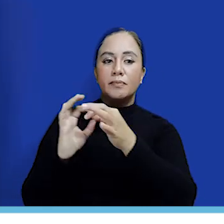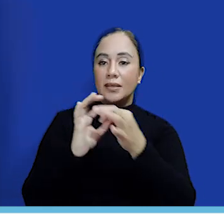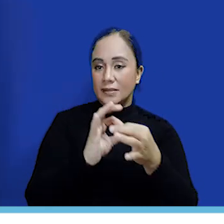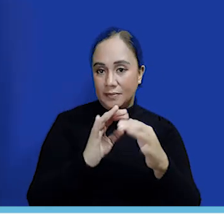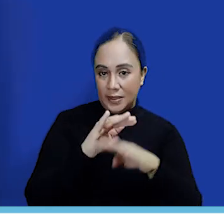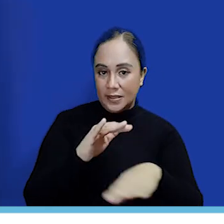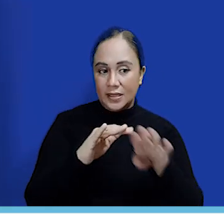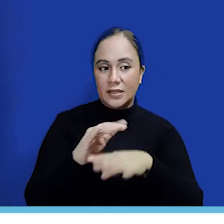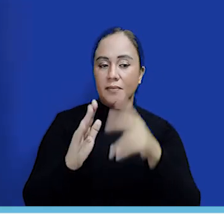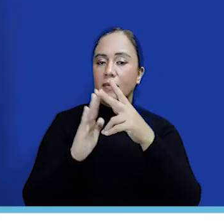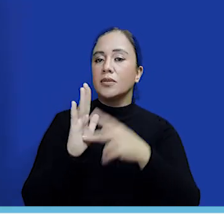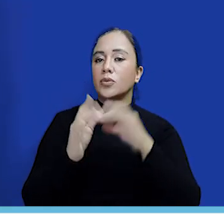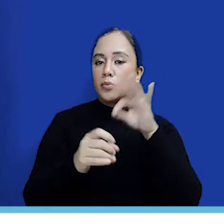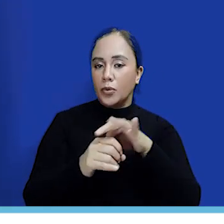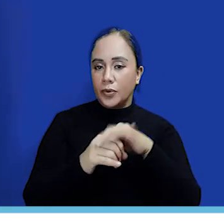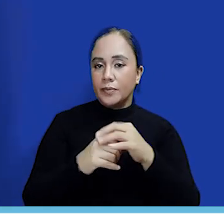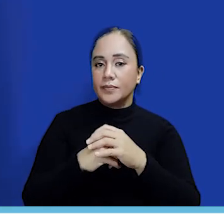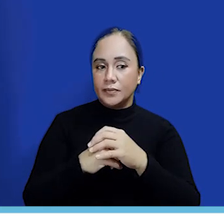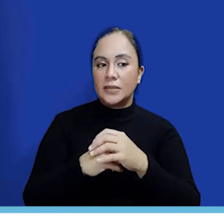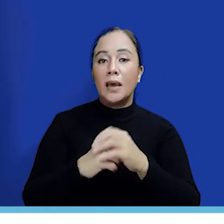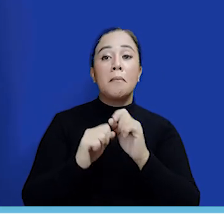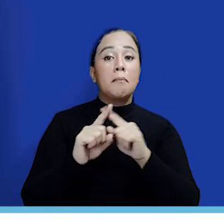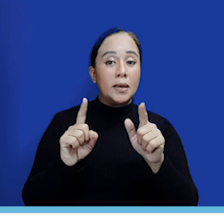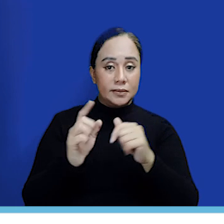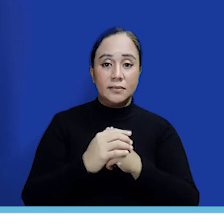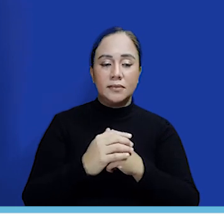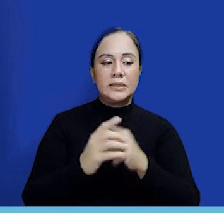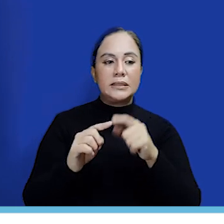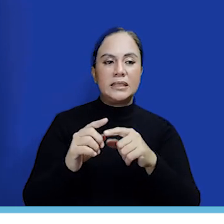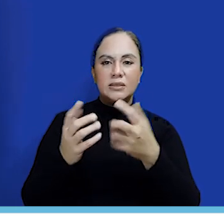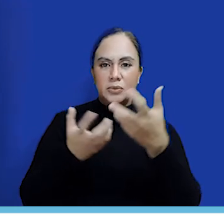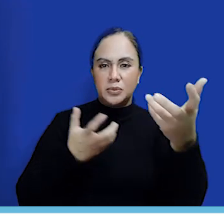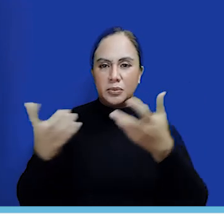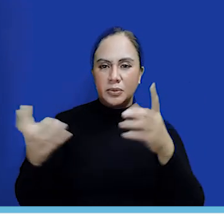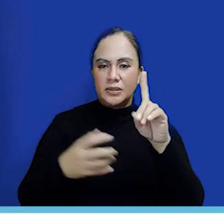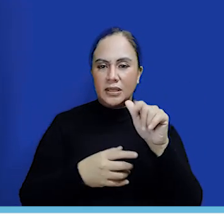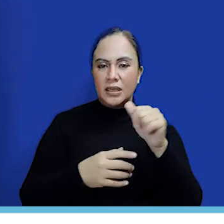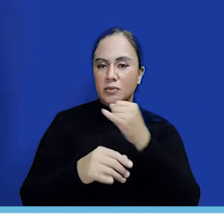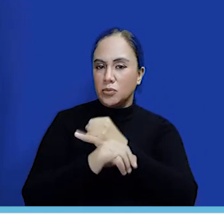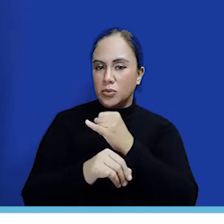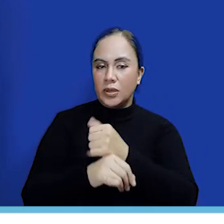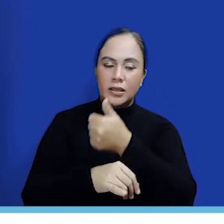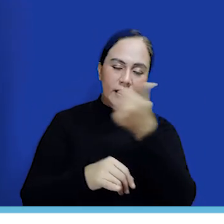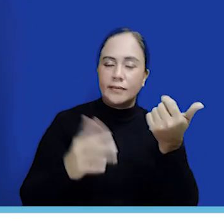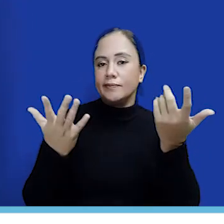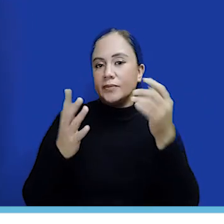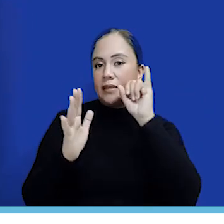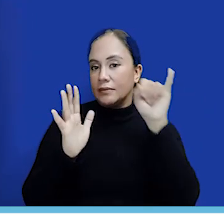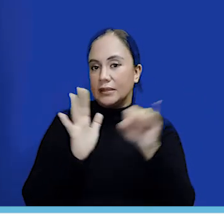your baseline for our policies and programs. However, disaggregated data on impairment and